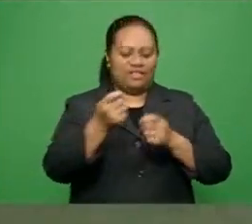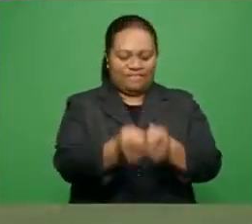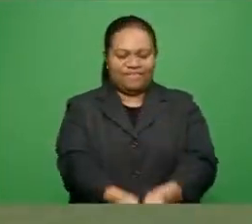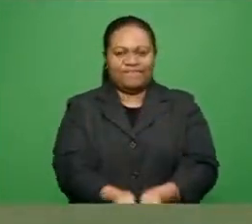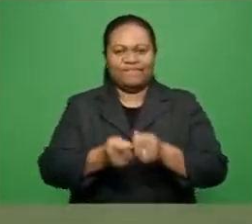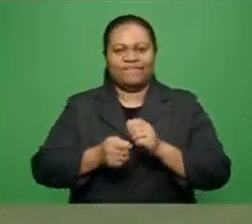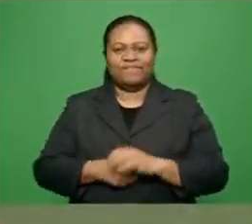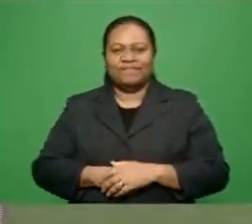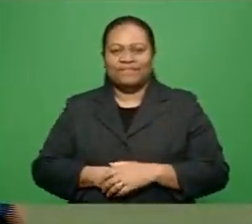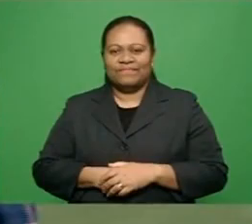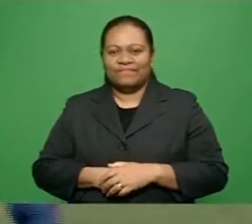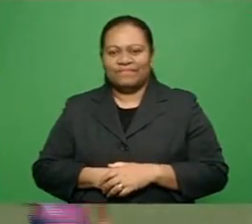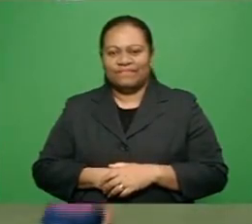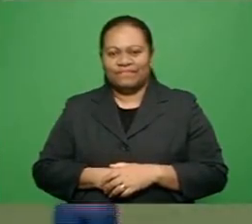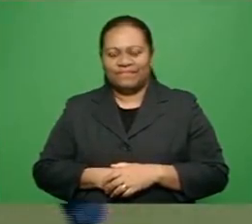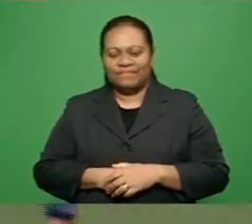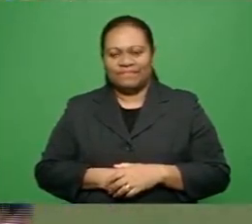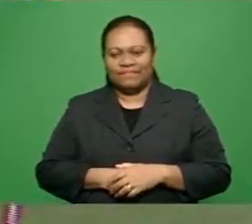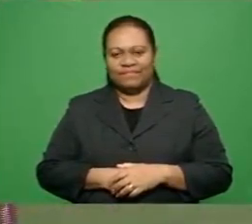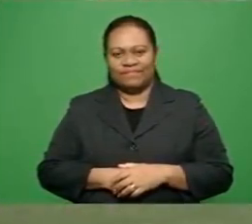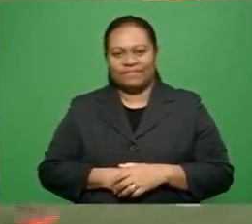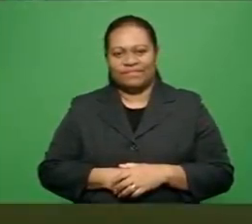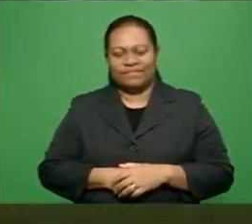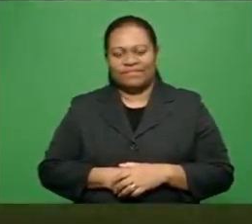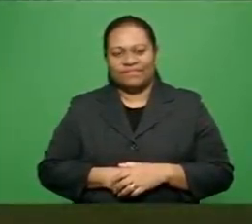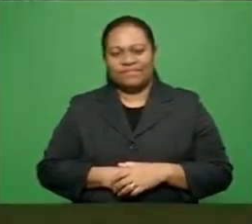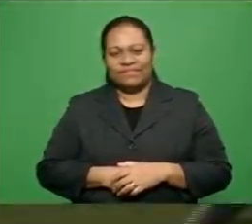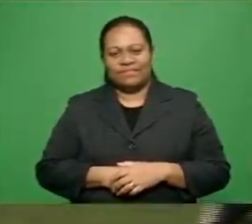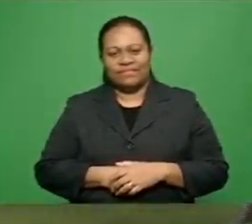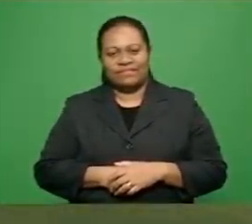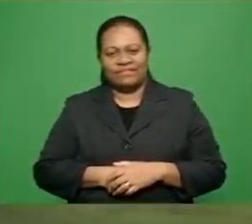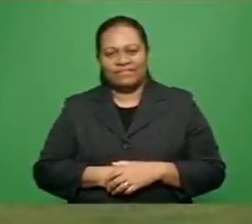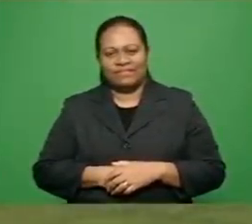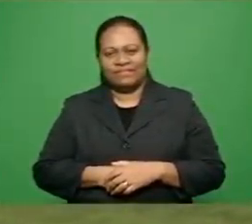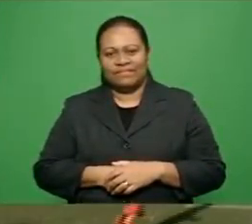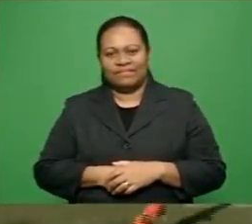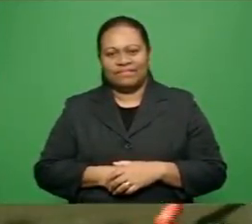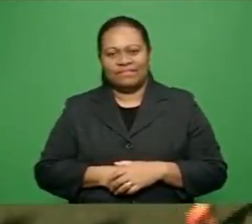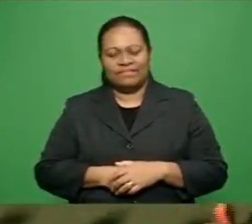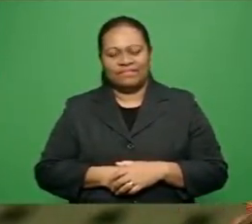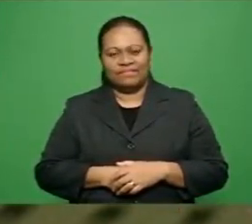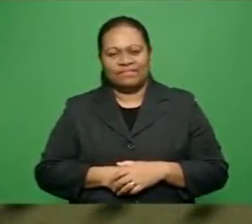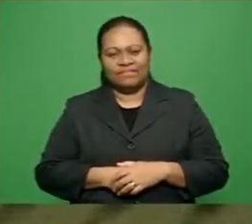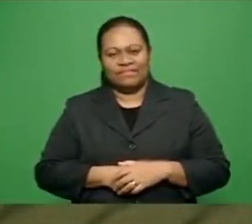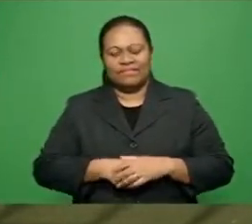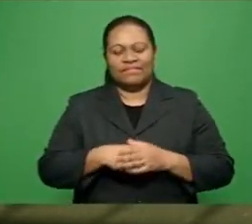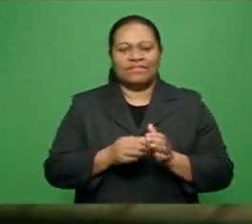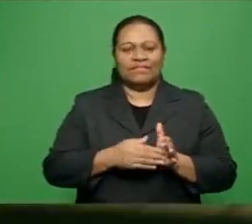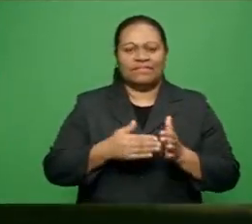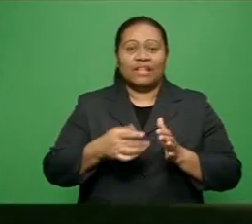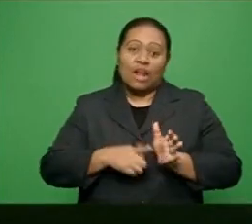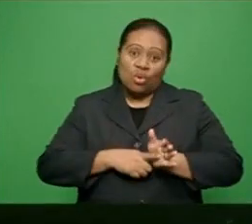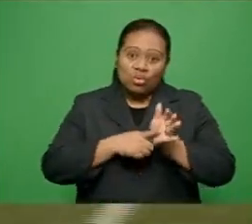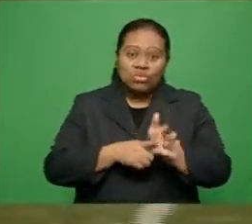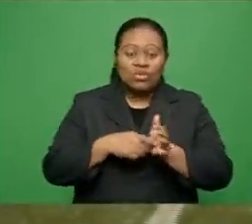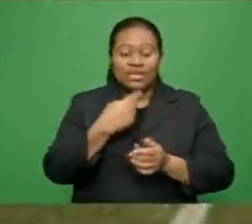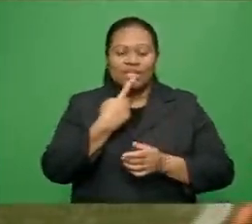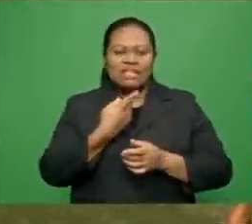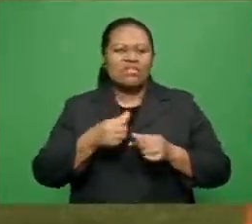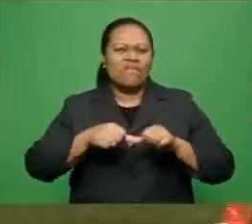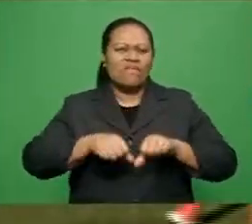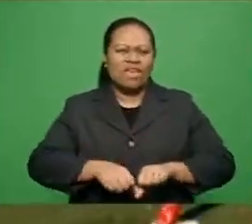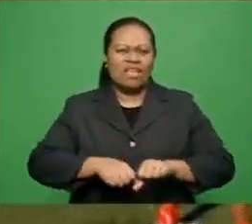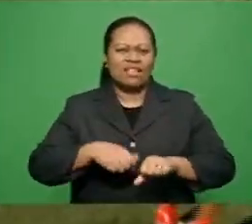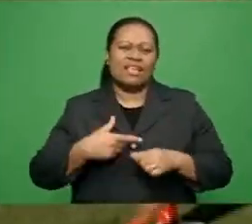he makes a good run. Saw the gap. Koroisau. Third try for Namosi. A late surge from Lautoka failed to break